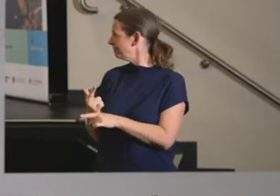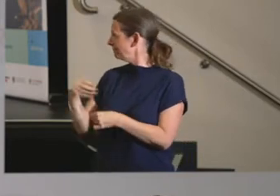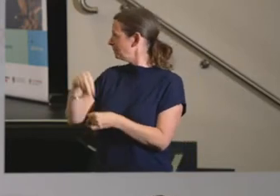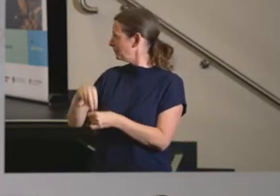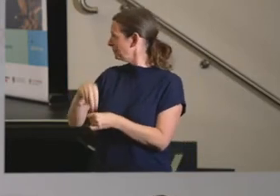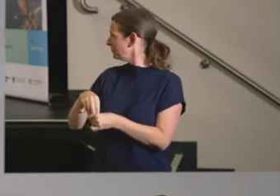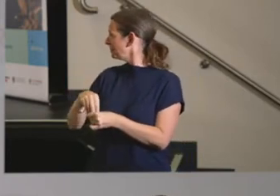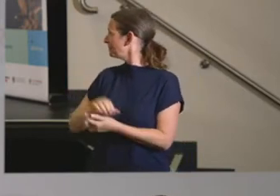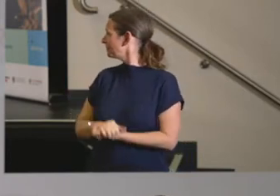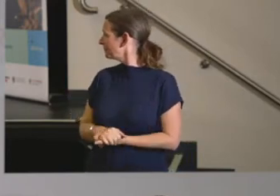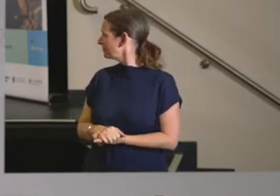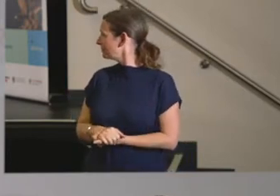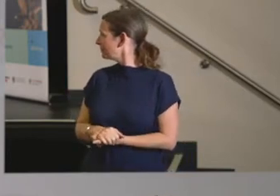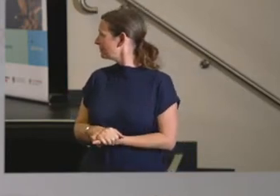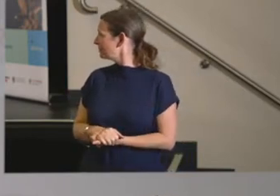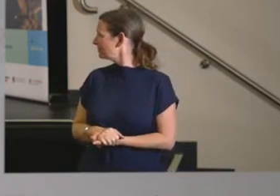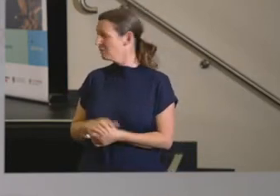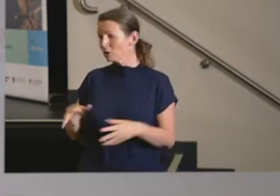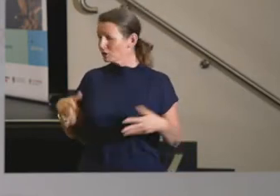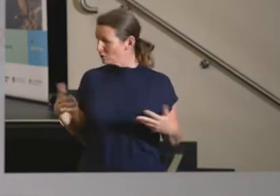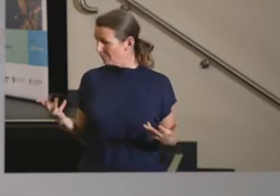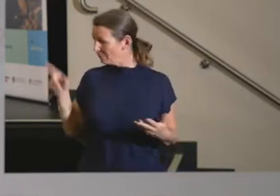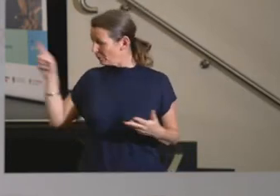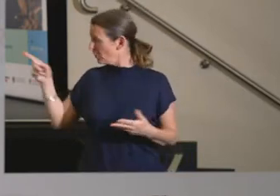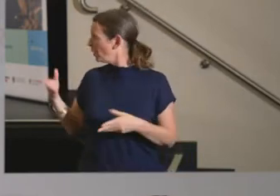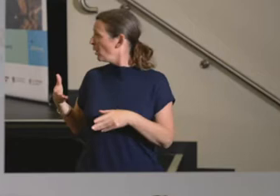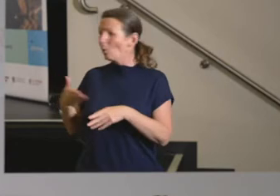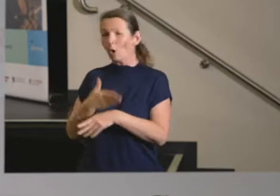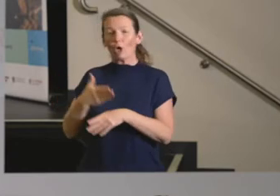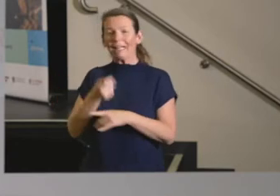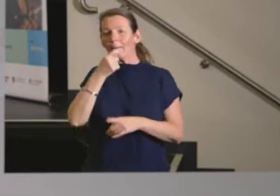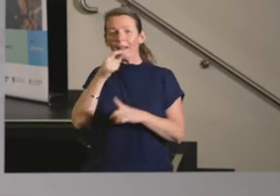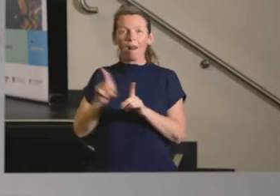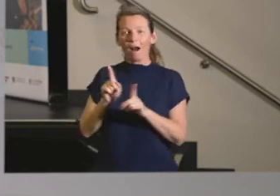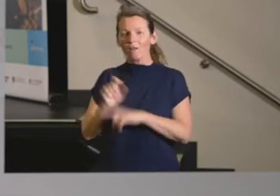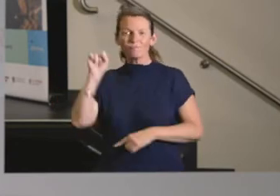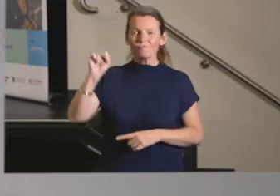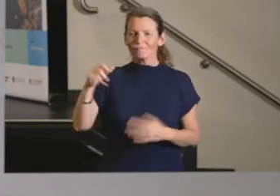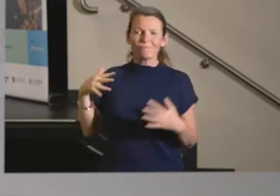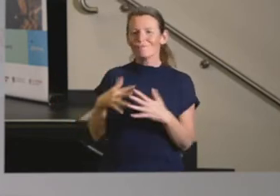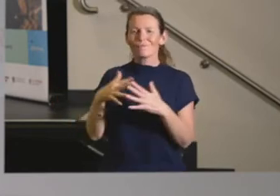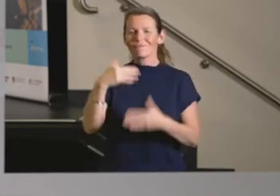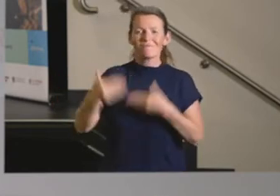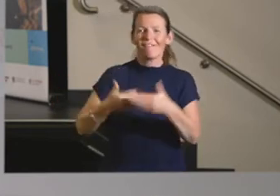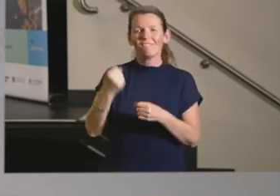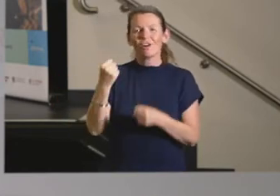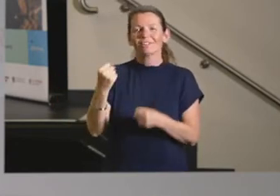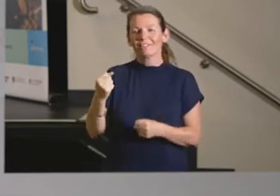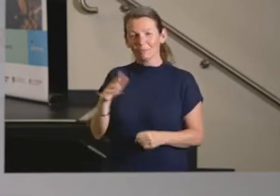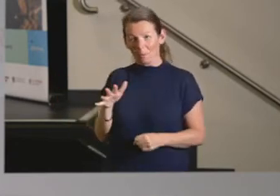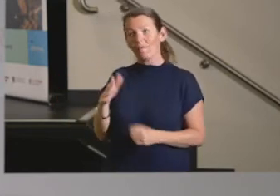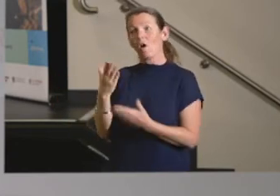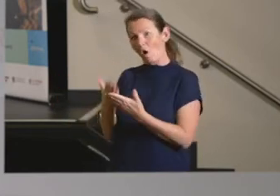context, ramifications, impacts. So working as a climate warrior, as he calls himself, in the Pacific, on the